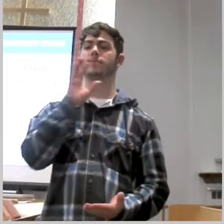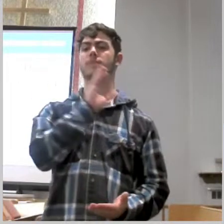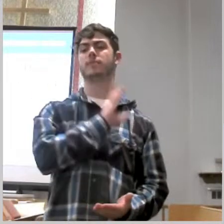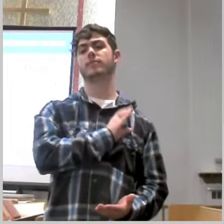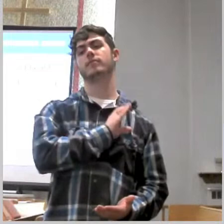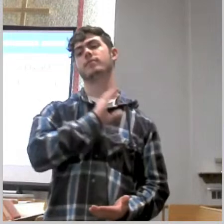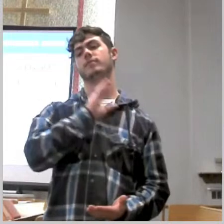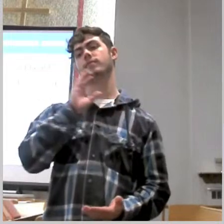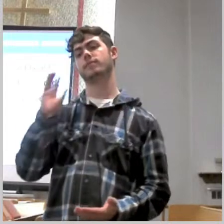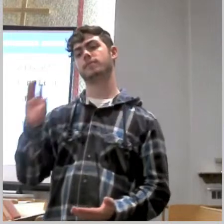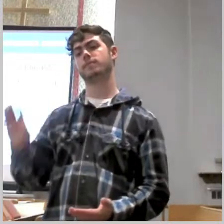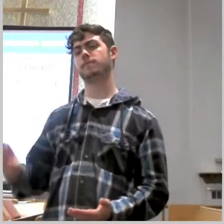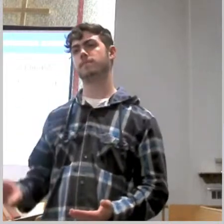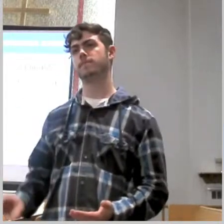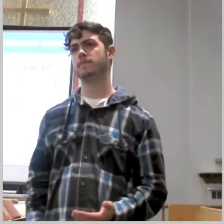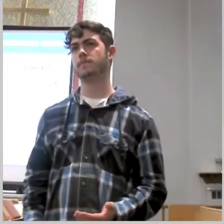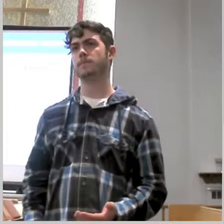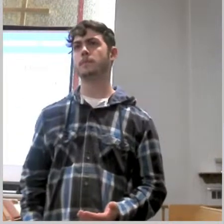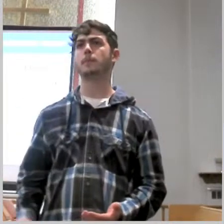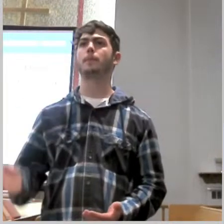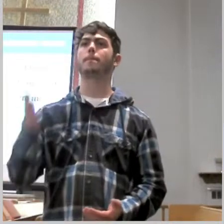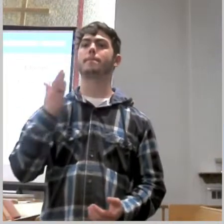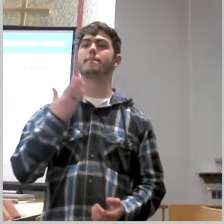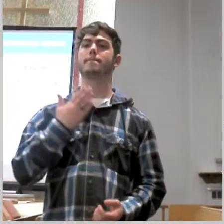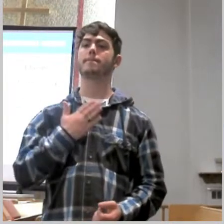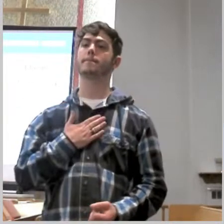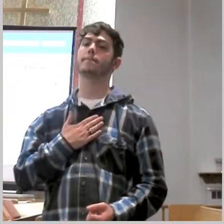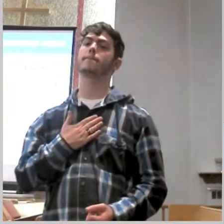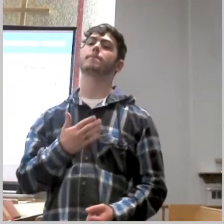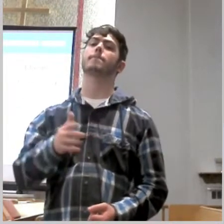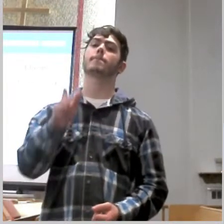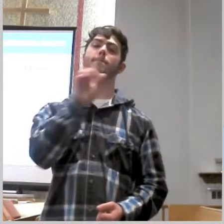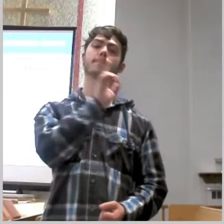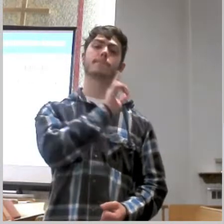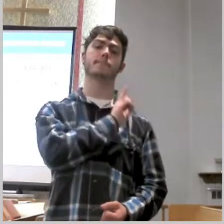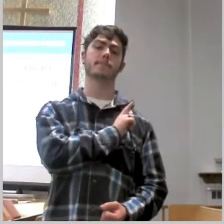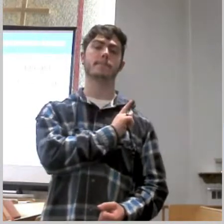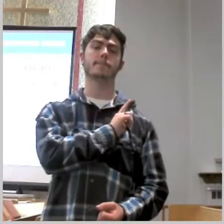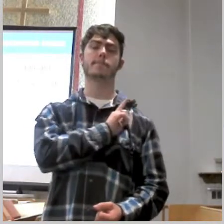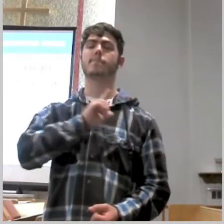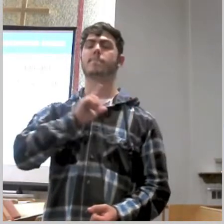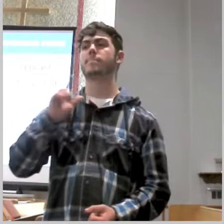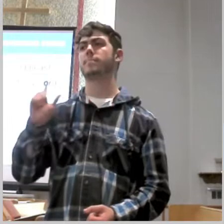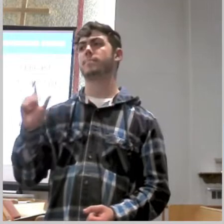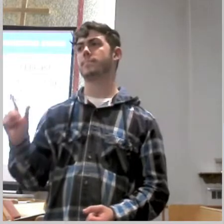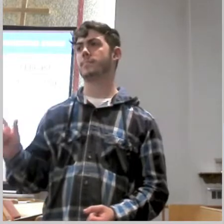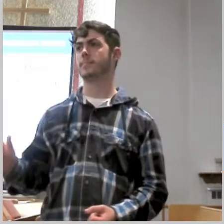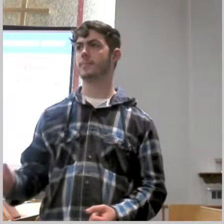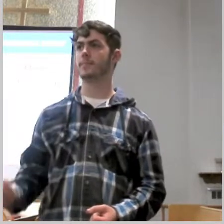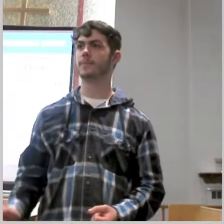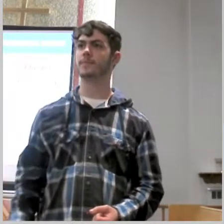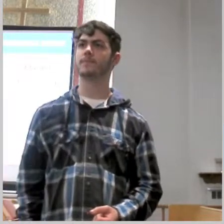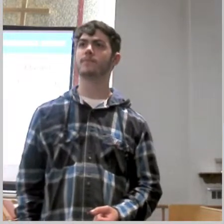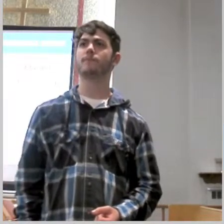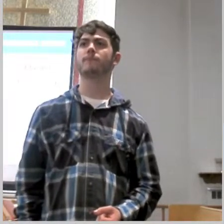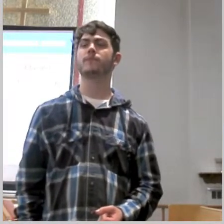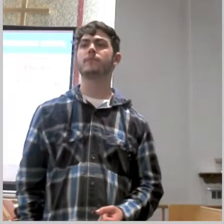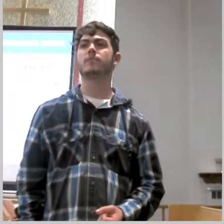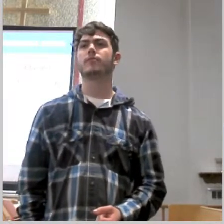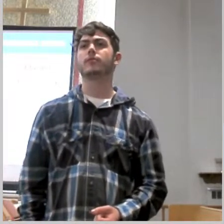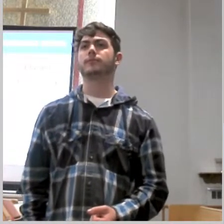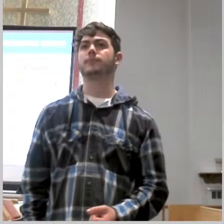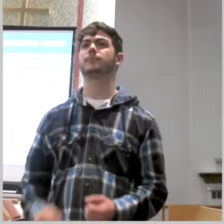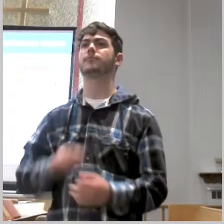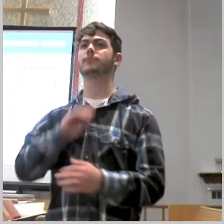save in the death of Christ